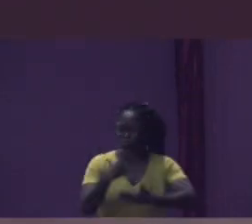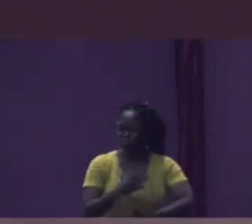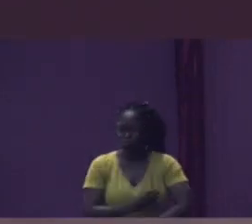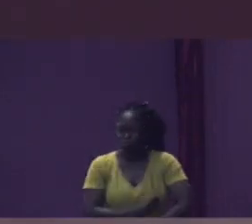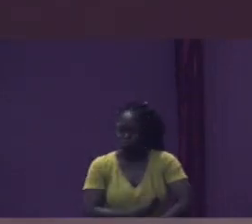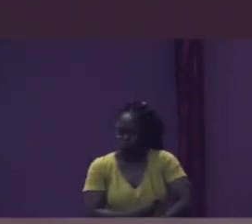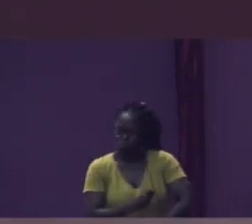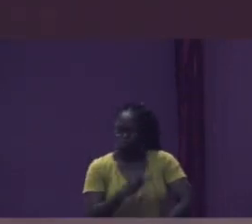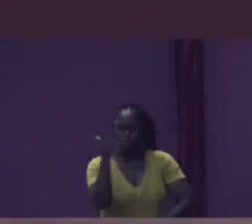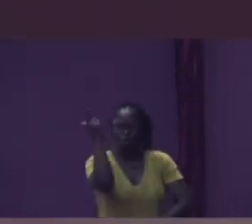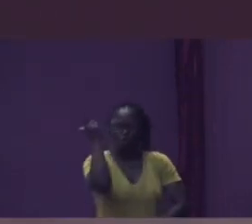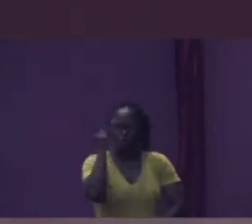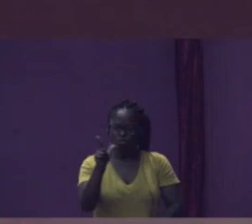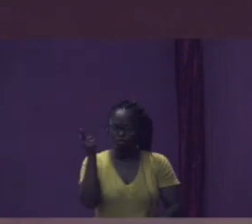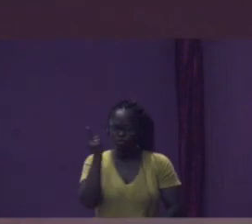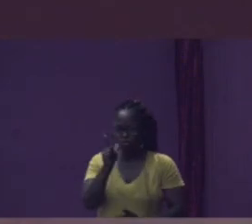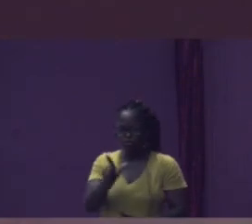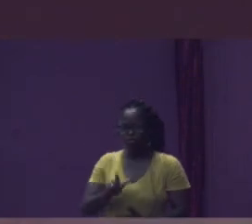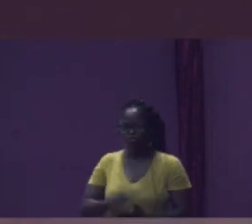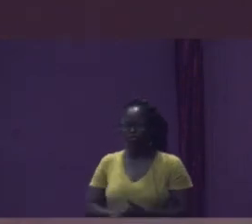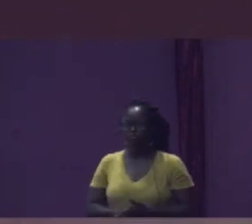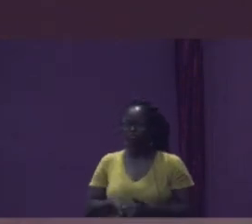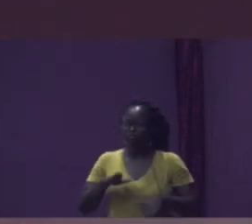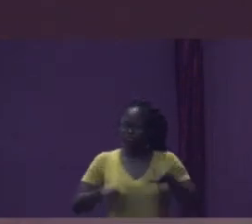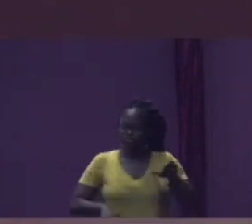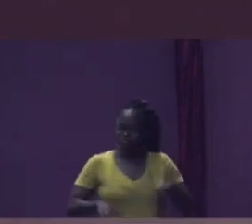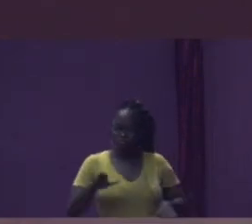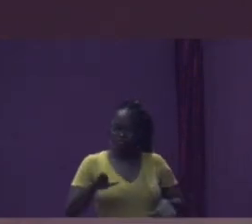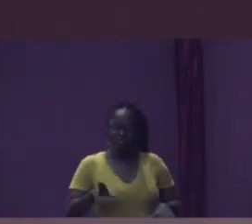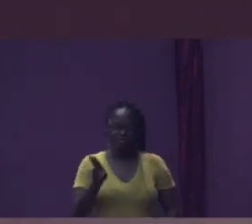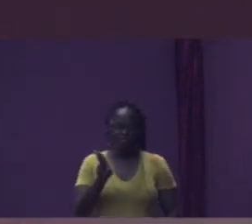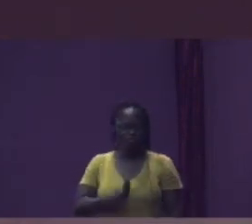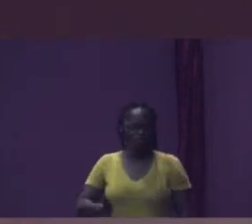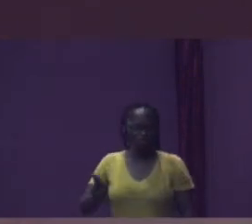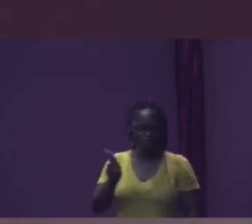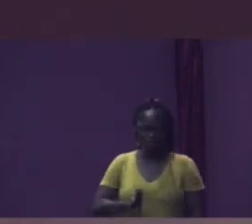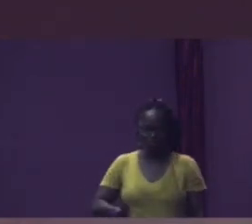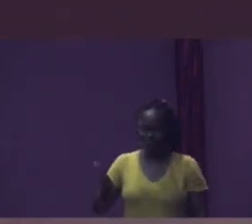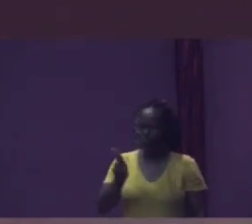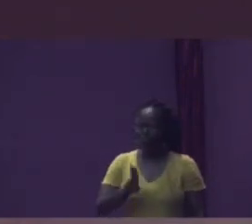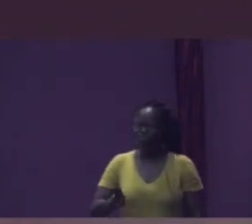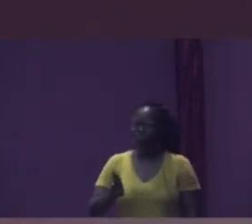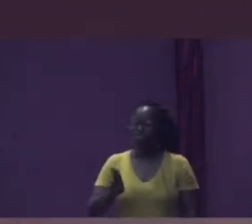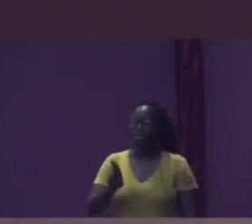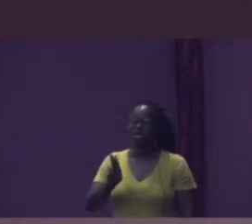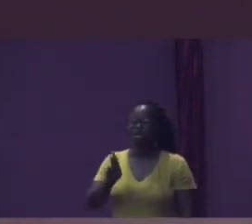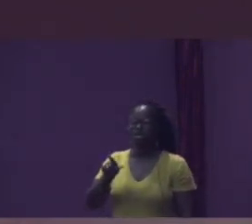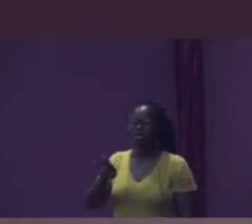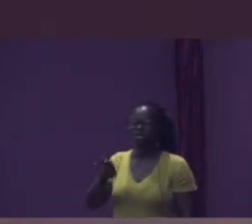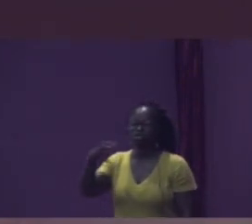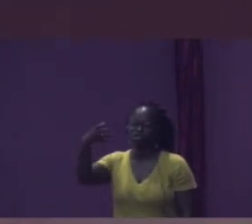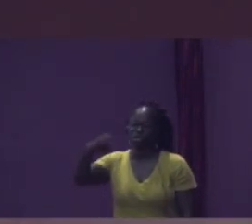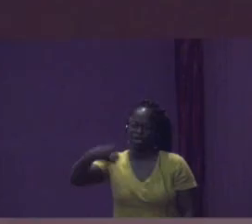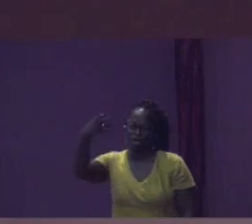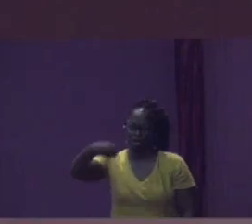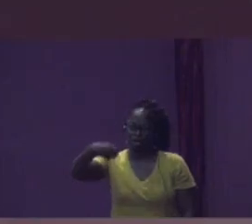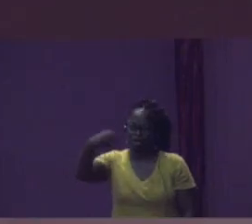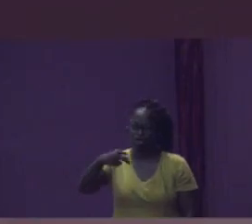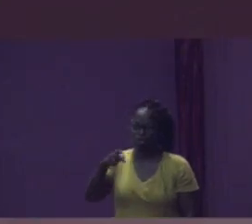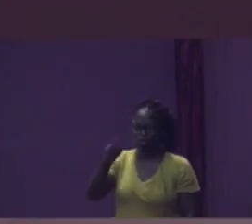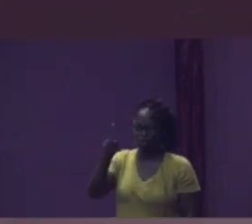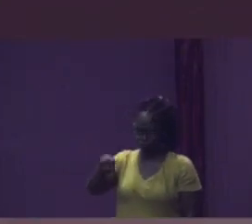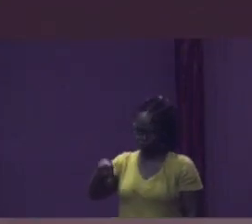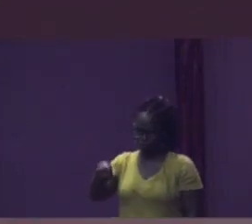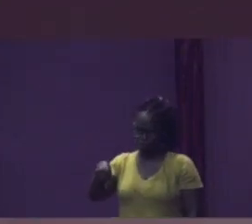She may have supplemented with formula briefly at some point, but we did have the mother on nutritional supplements